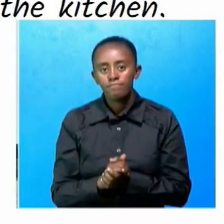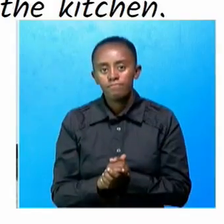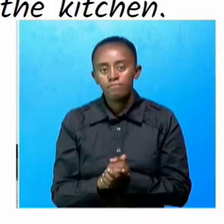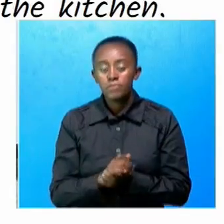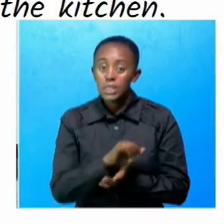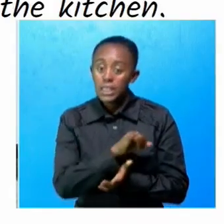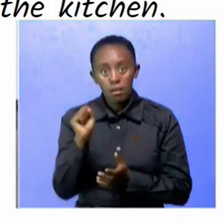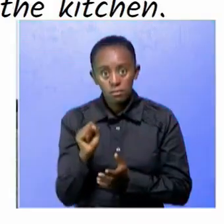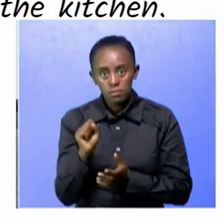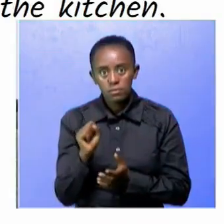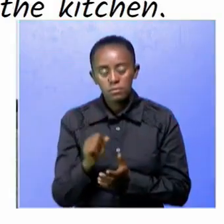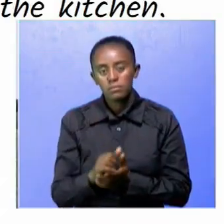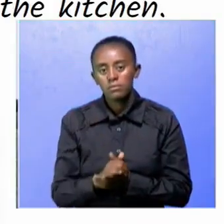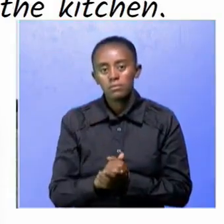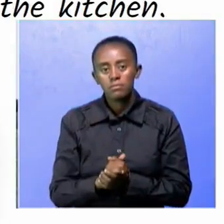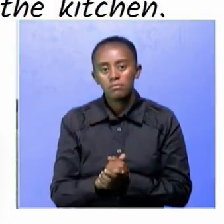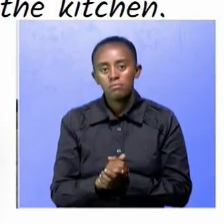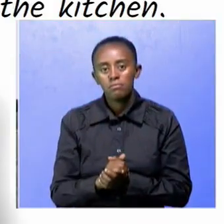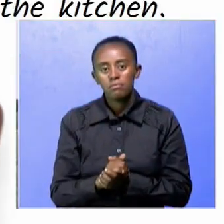Similarly,